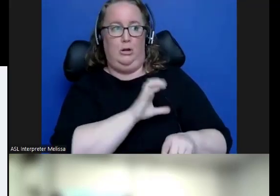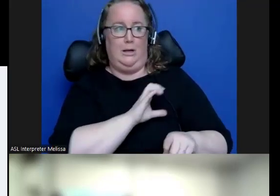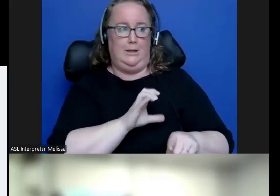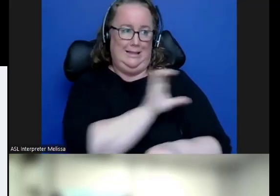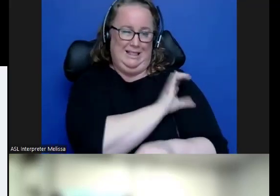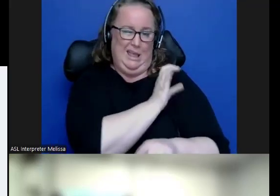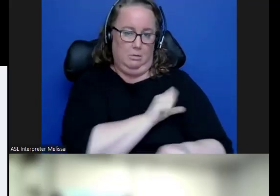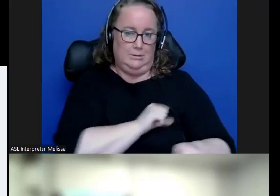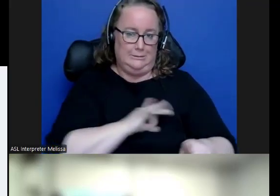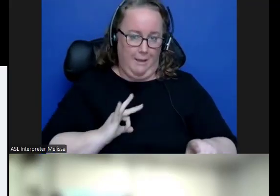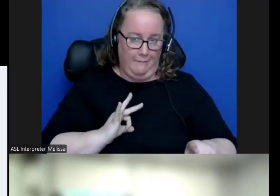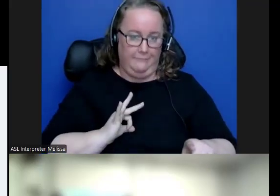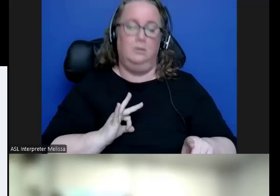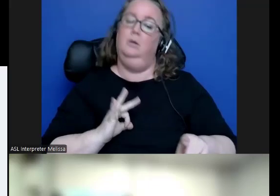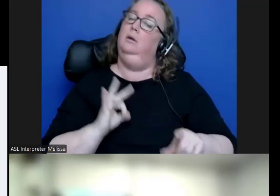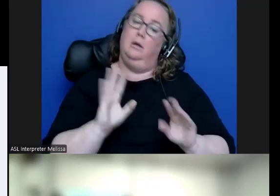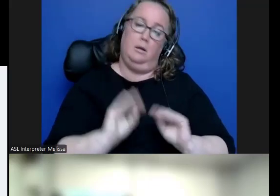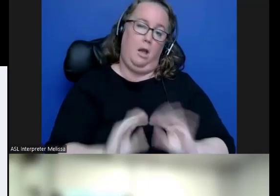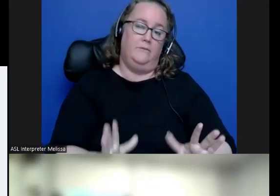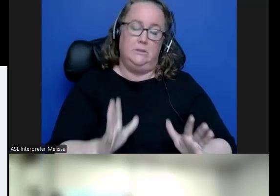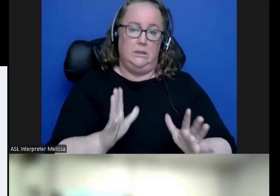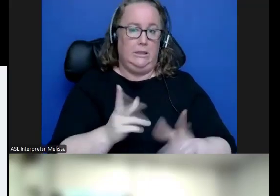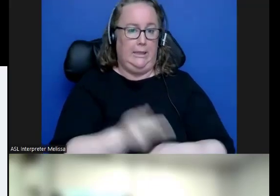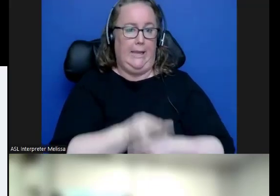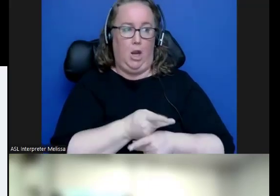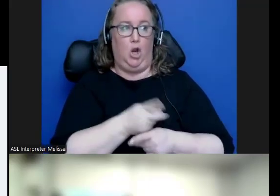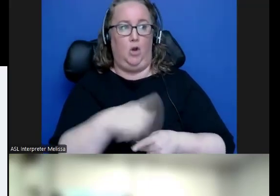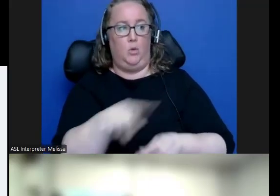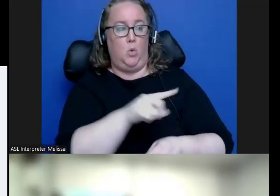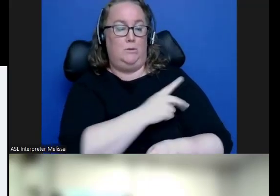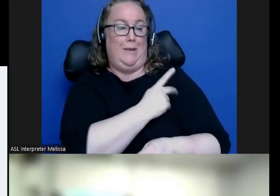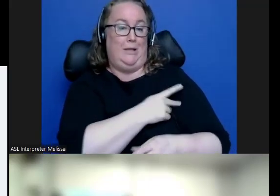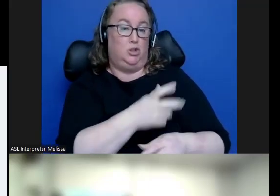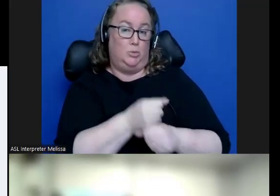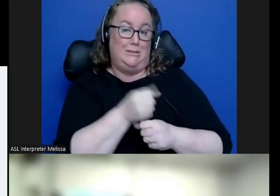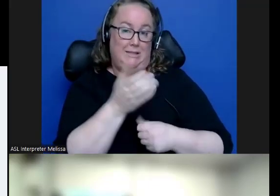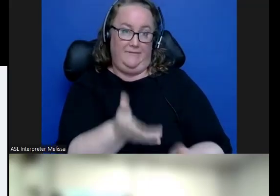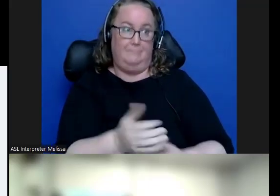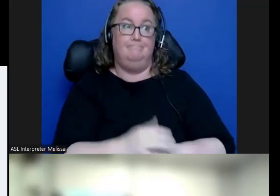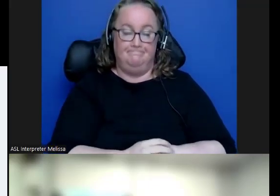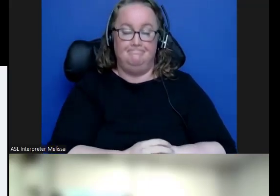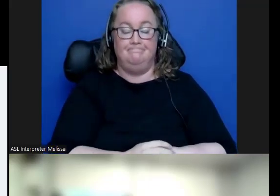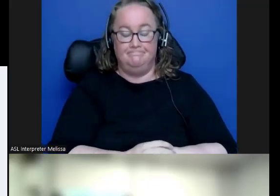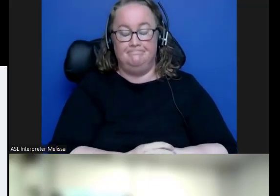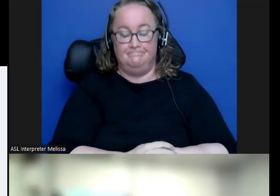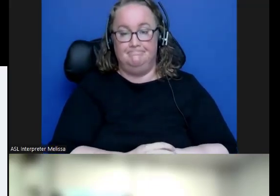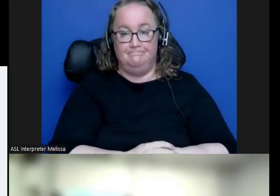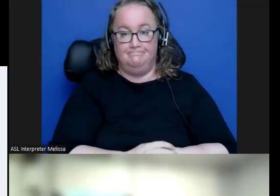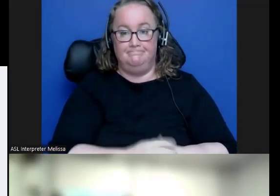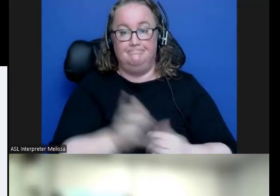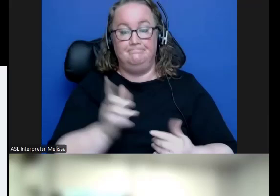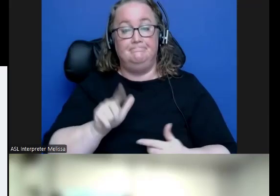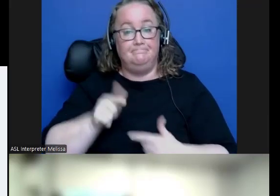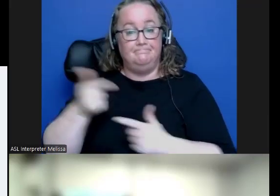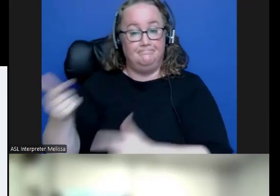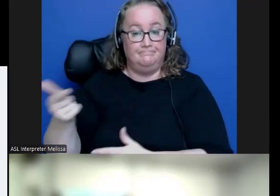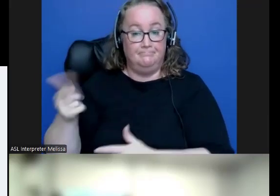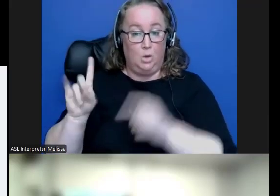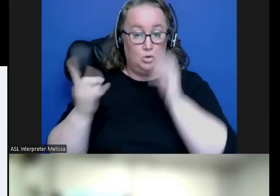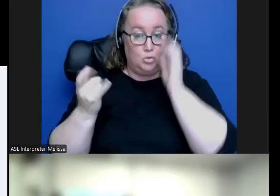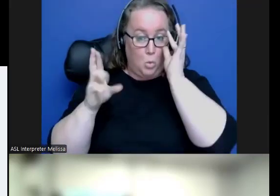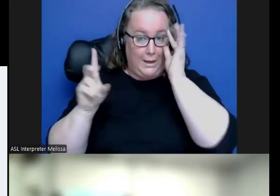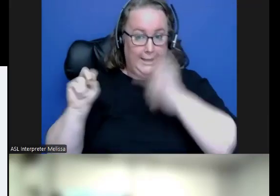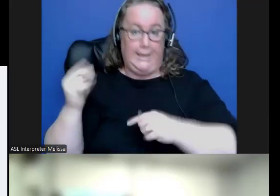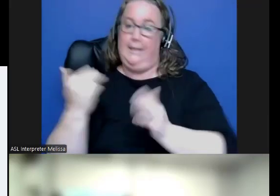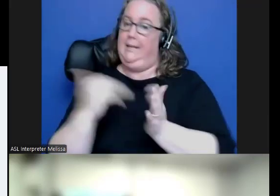staff and inevitably the care that Bridgewater patients receive as a result. And with that, I'm going to pass it off to